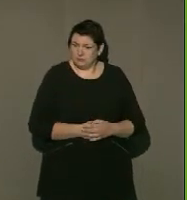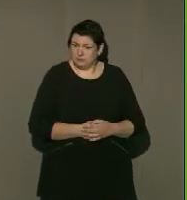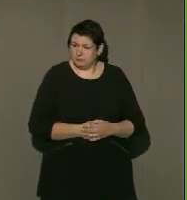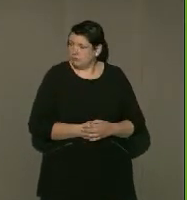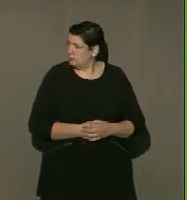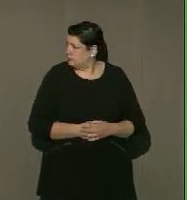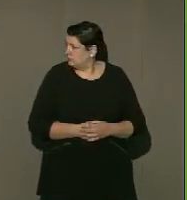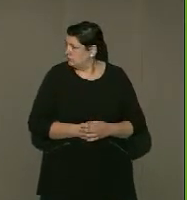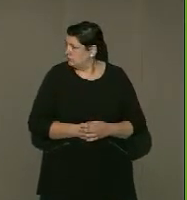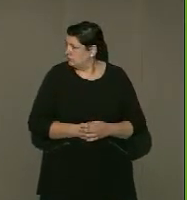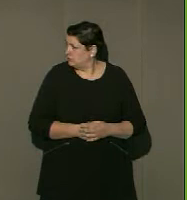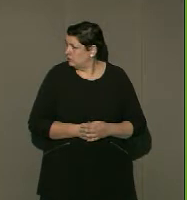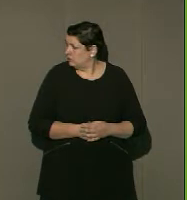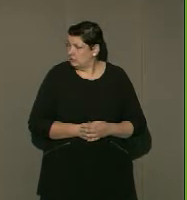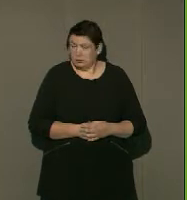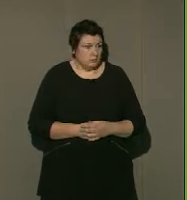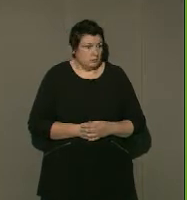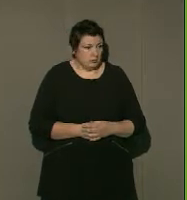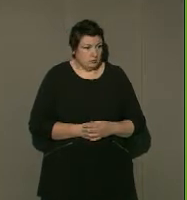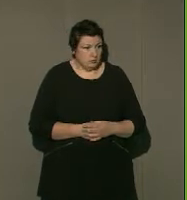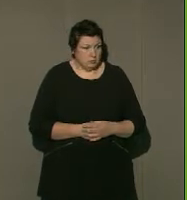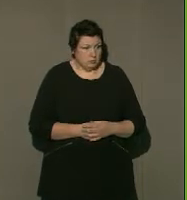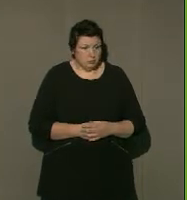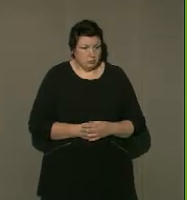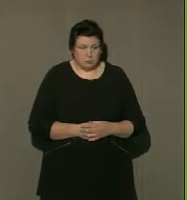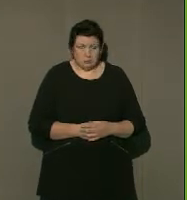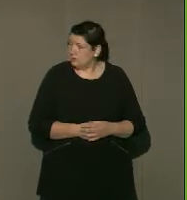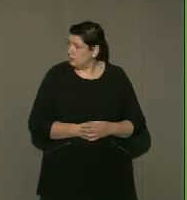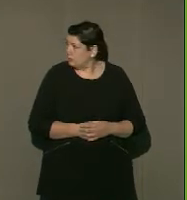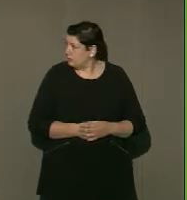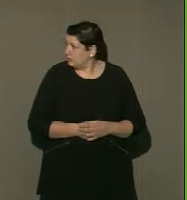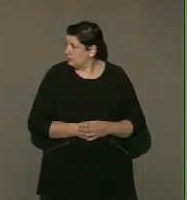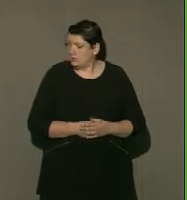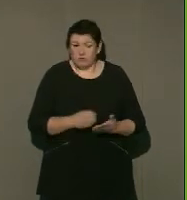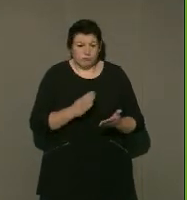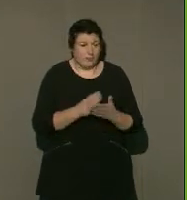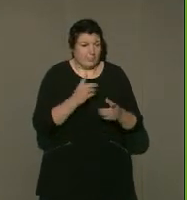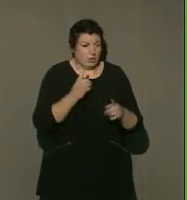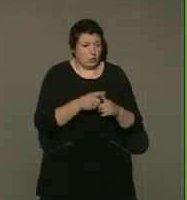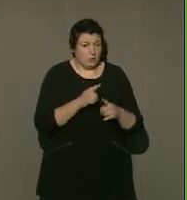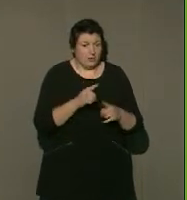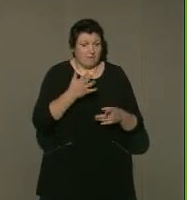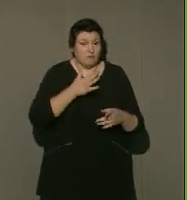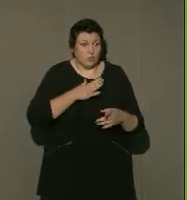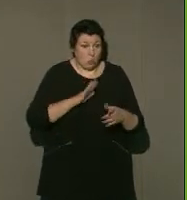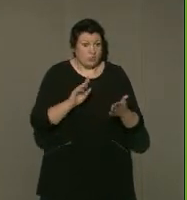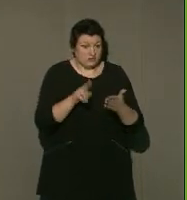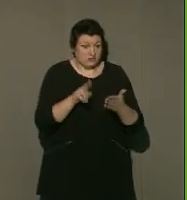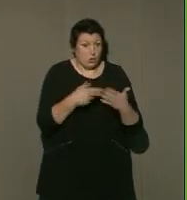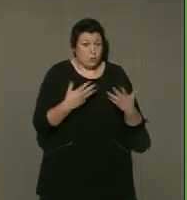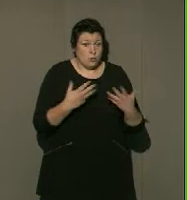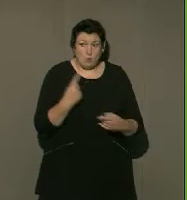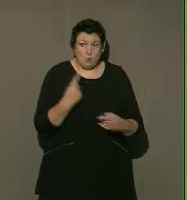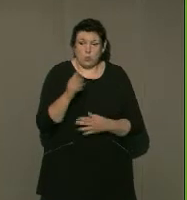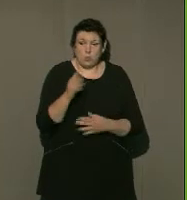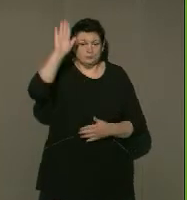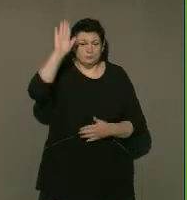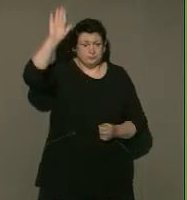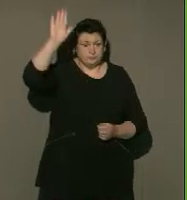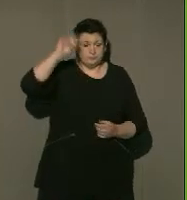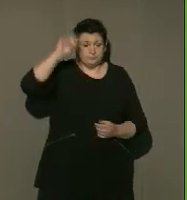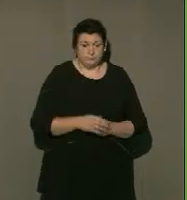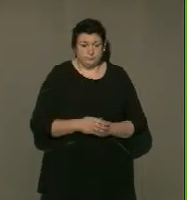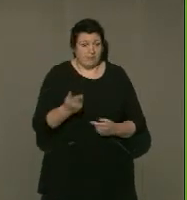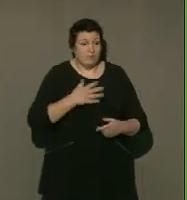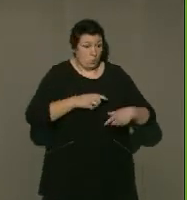Can we have an amendment? I think right, a very quick show. Those who wish to move to a vote, those who wish